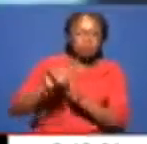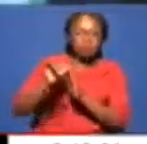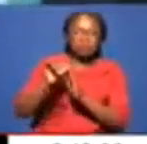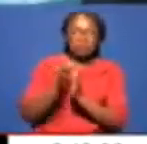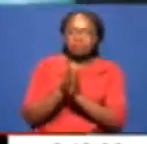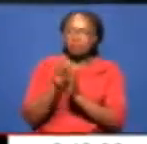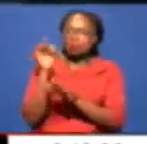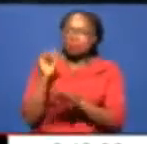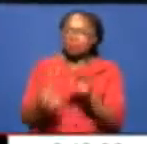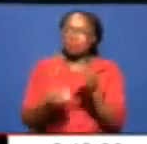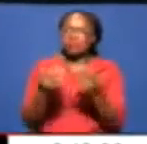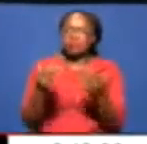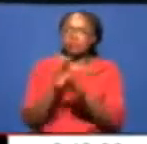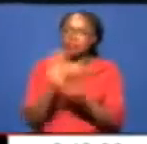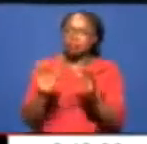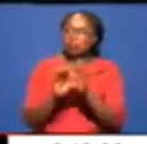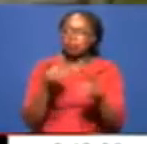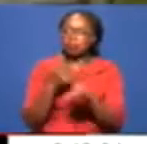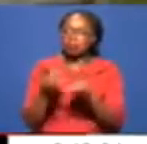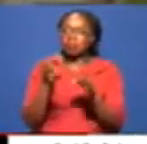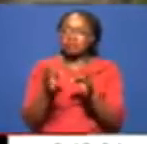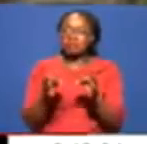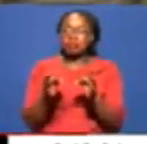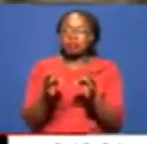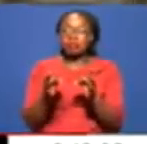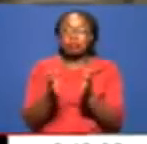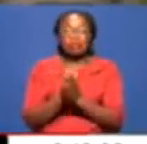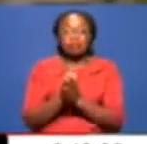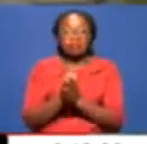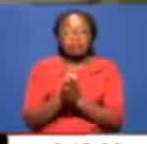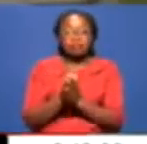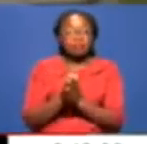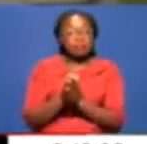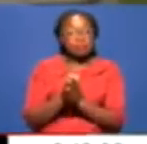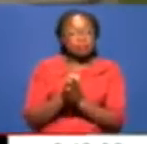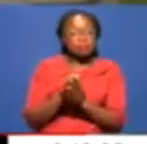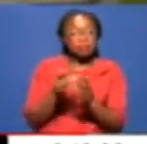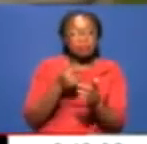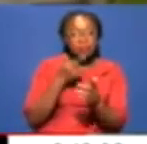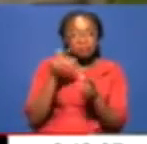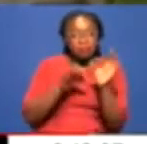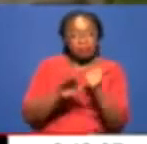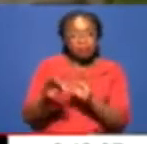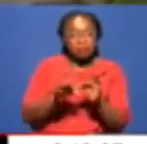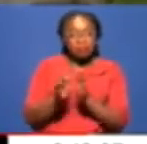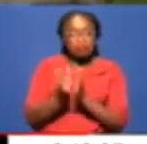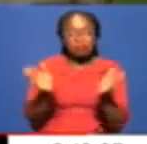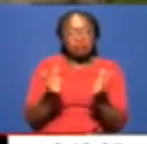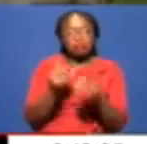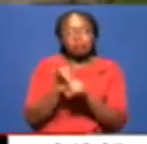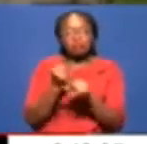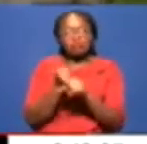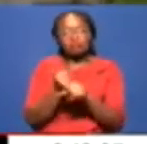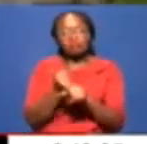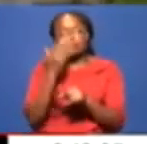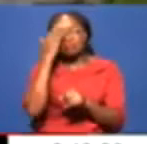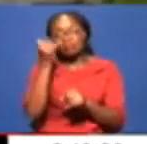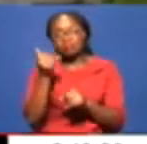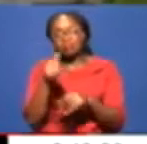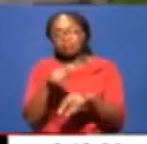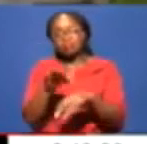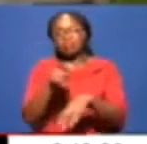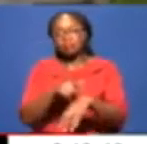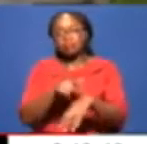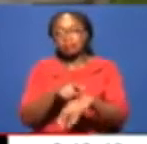all these things, but unless we can persuade the public why we're doing it, we'll be wasting our time.